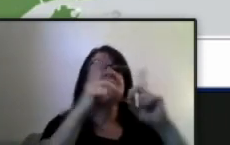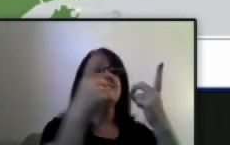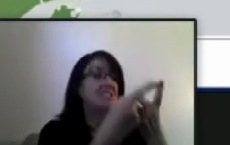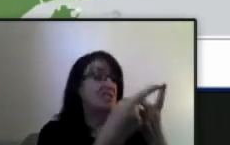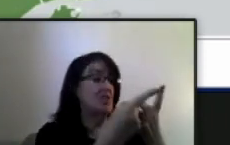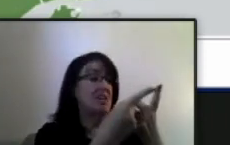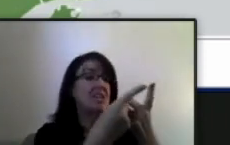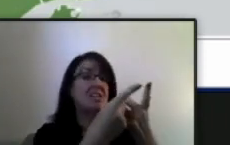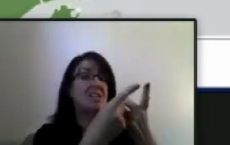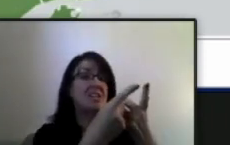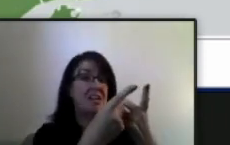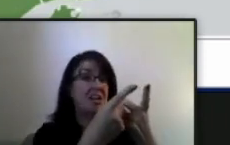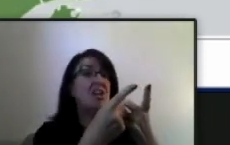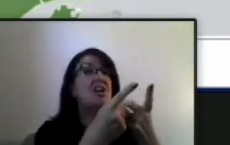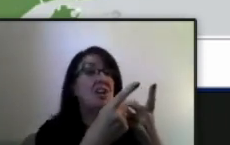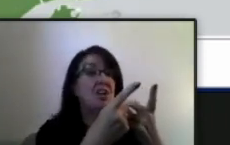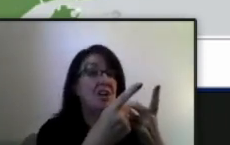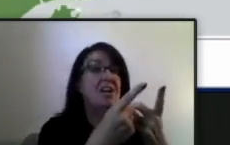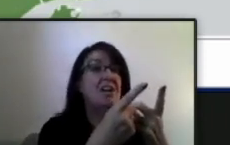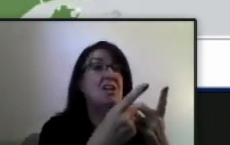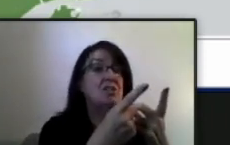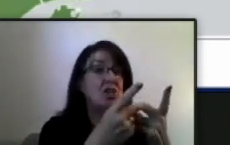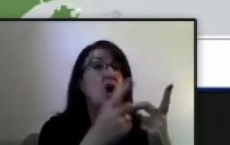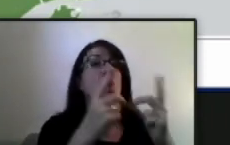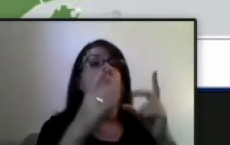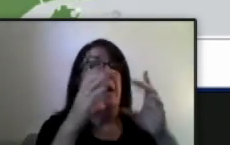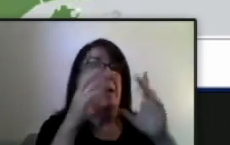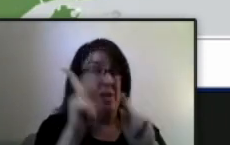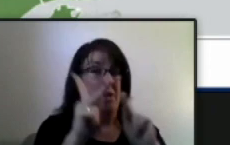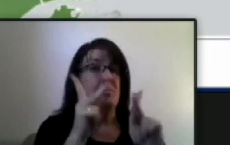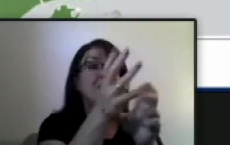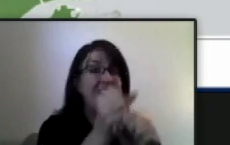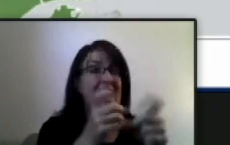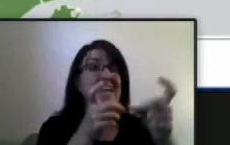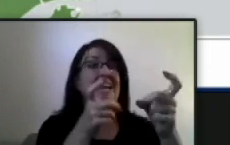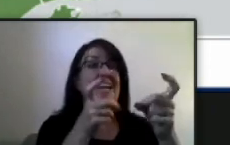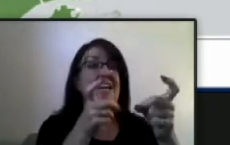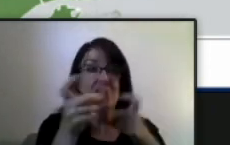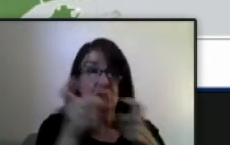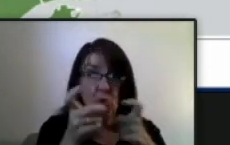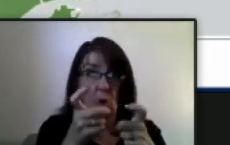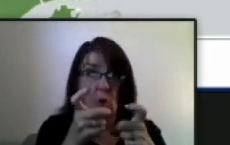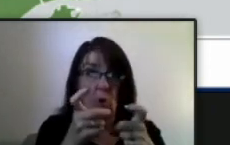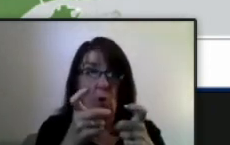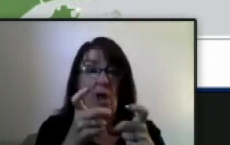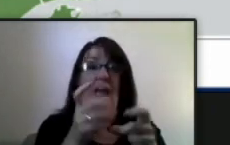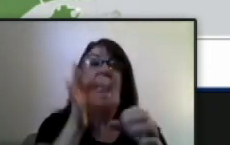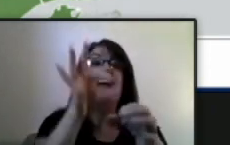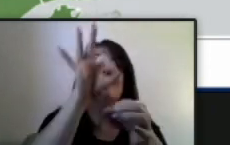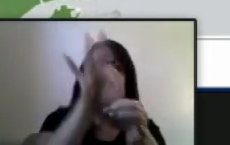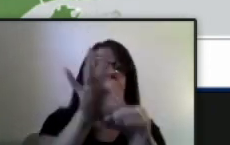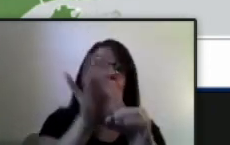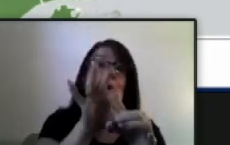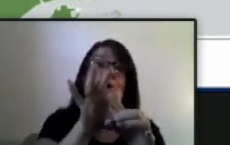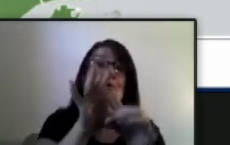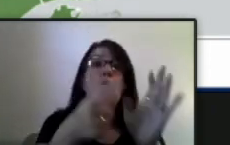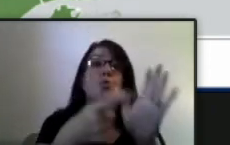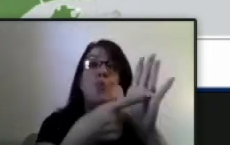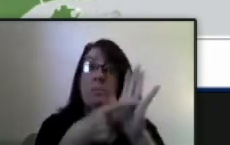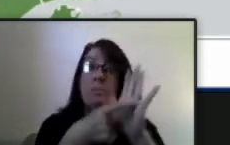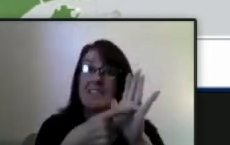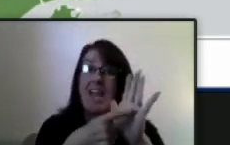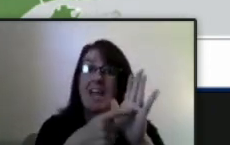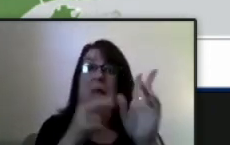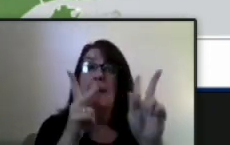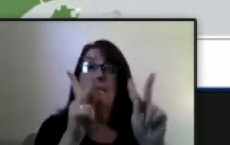an opportunity for citizens to take back control and make sure that our elections fairly represent the communities of people who